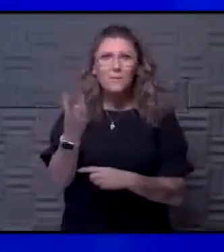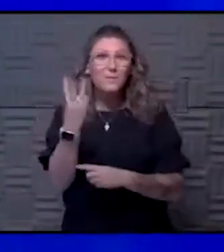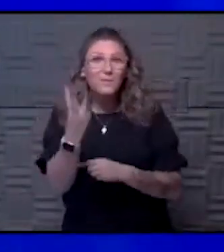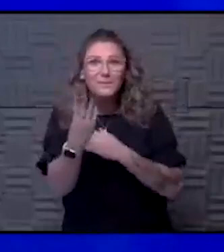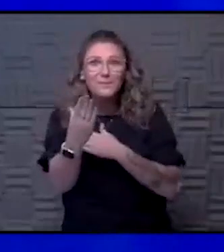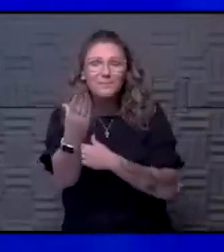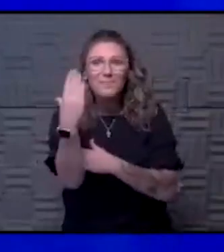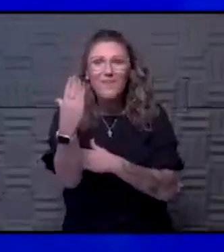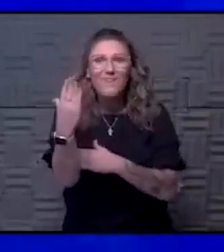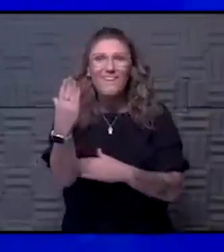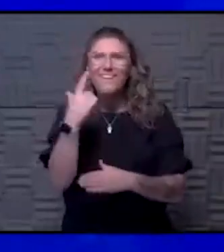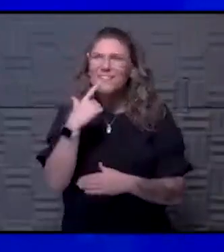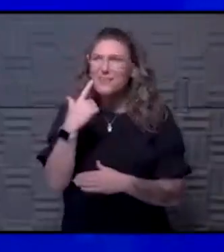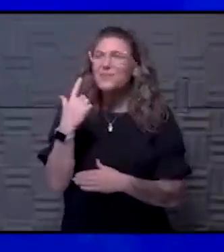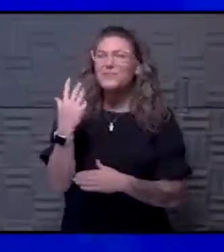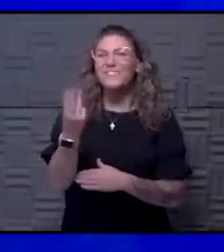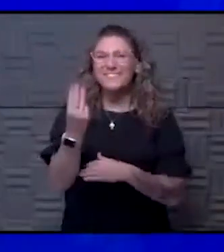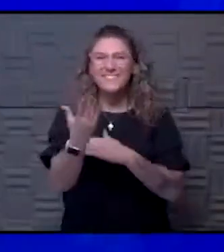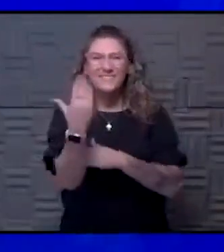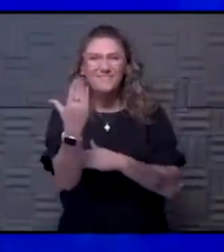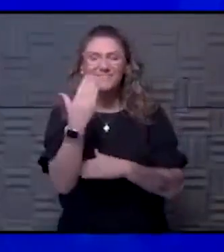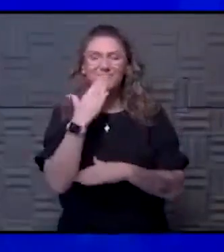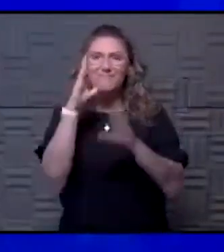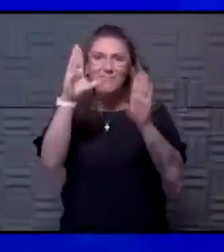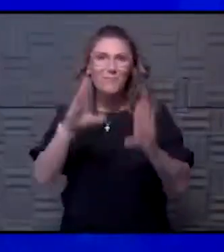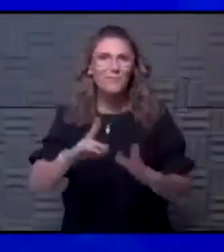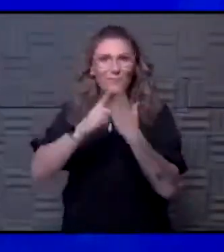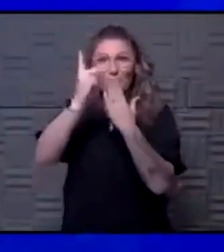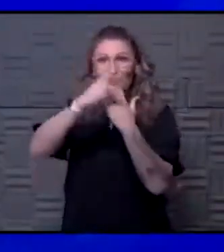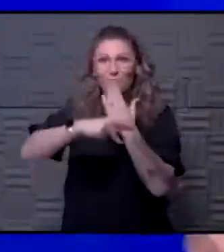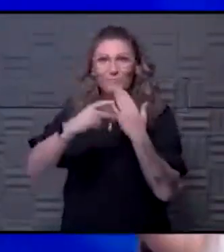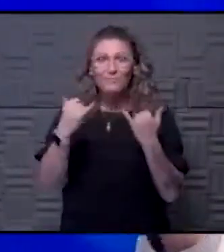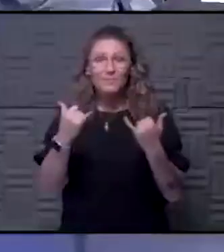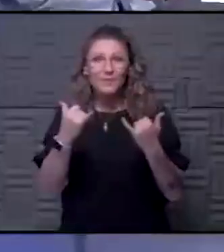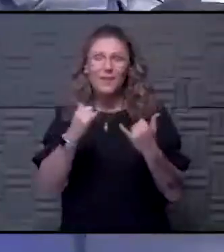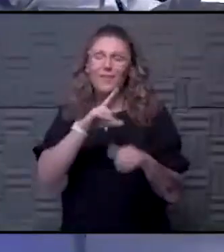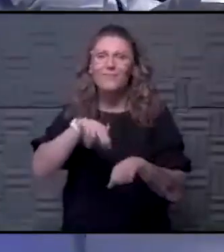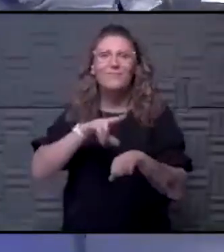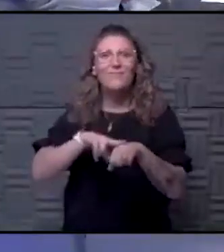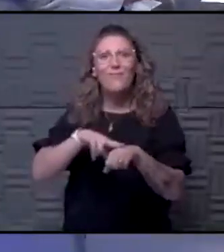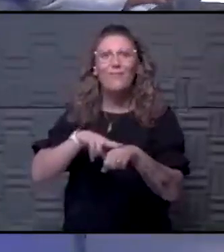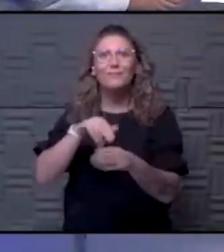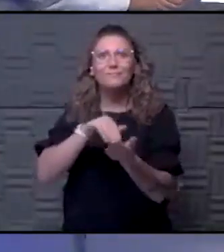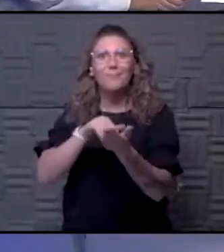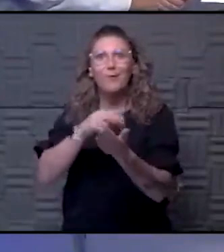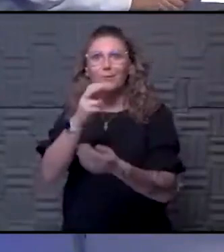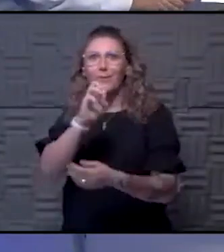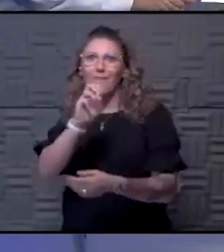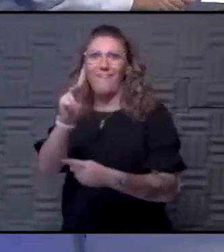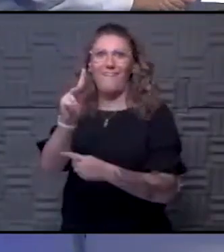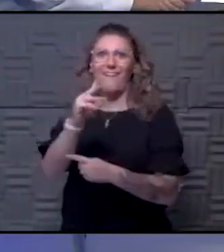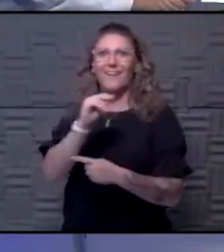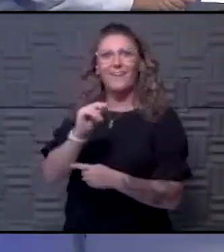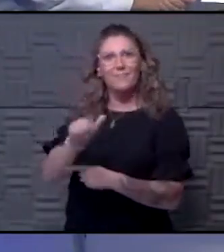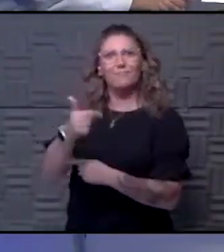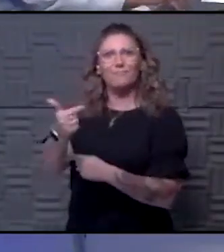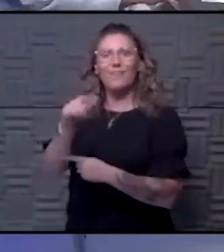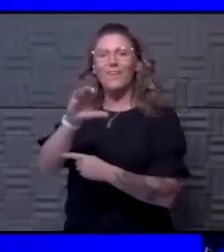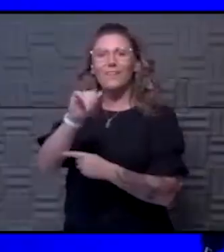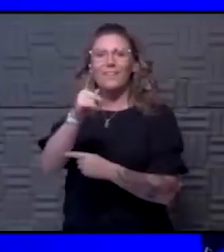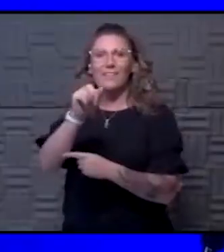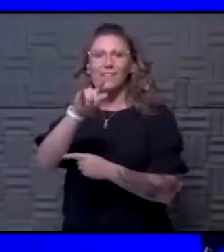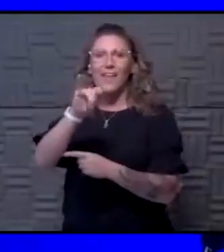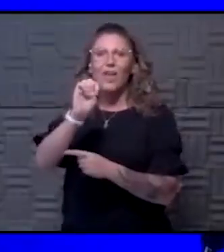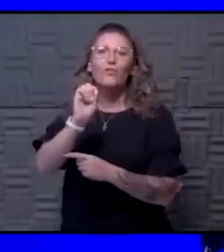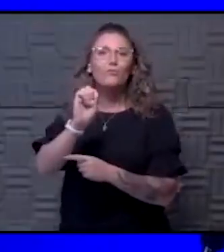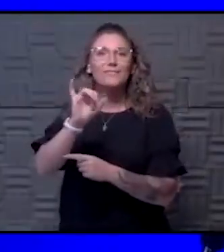morning, right? Wednesday morning. And we have a great program here for you today. Of course, Hawkeye is back with us today. And Dr. Catherine Satterwhite. Catherine